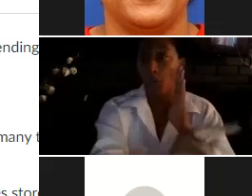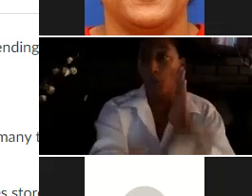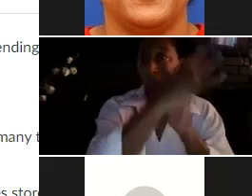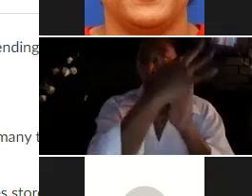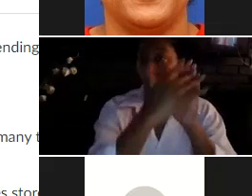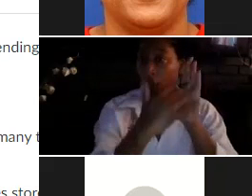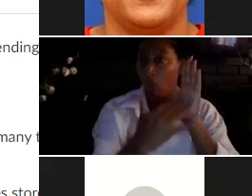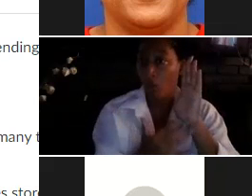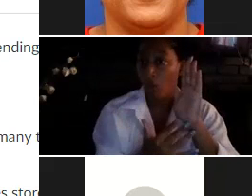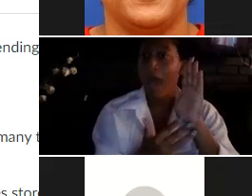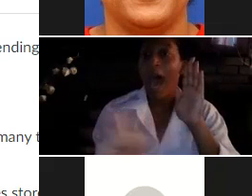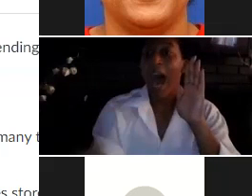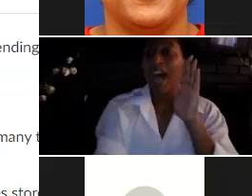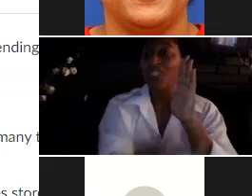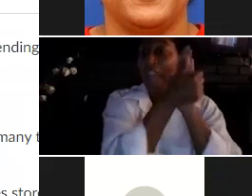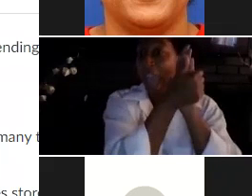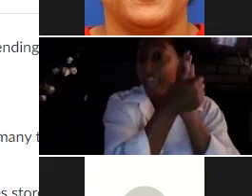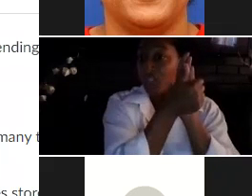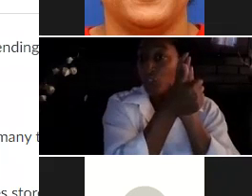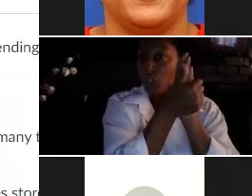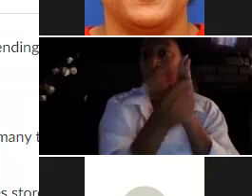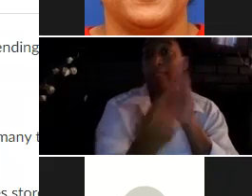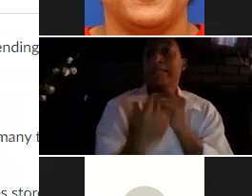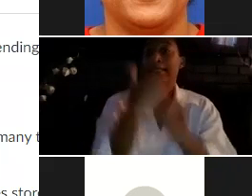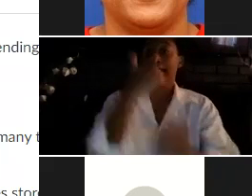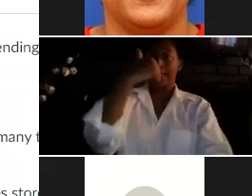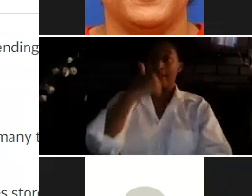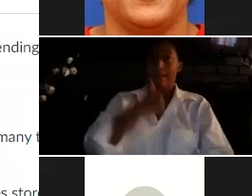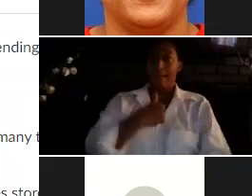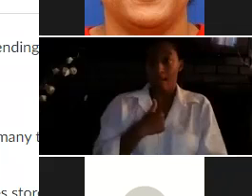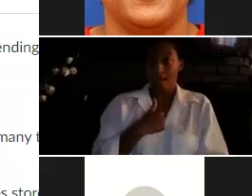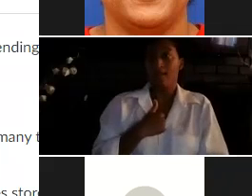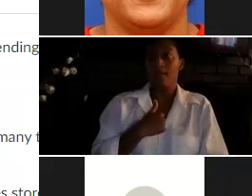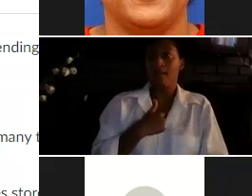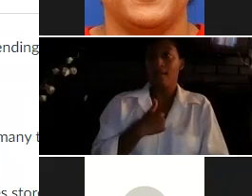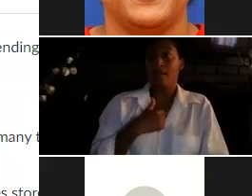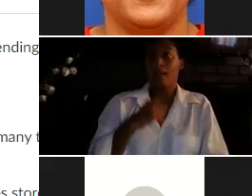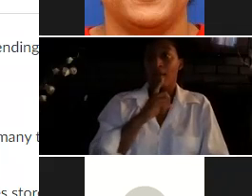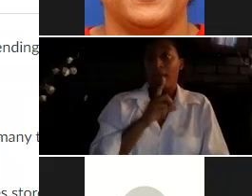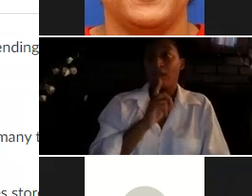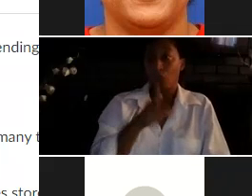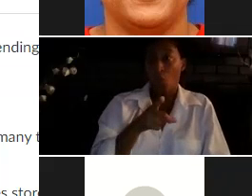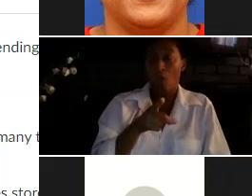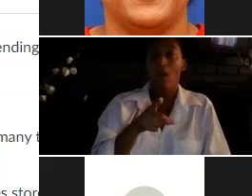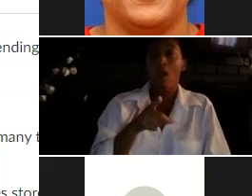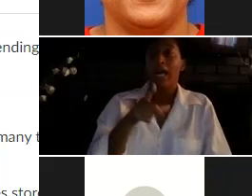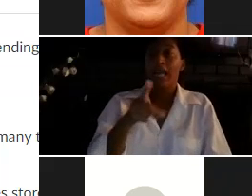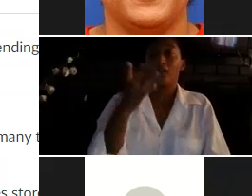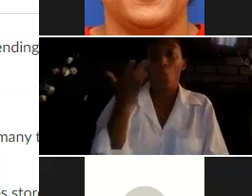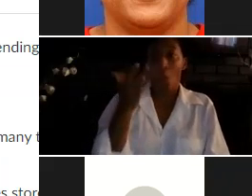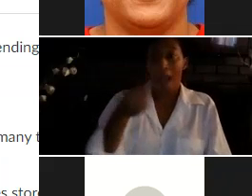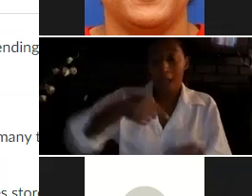So this is why I want to give, some time for students to find the article. That's why you have a deadline of